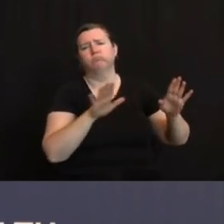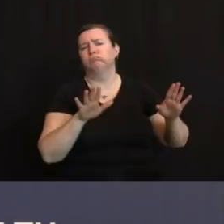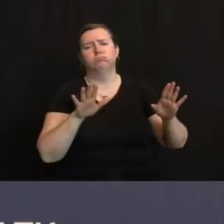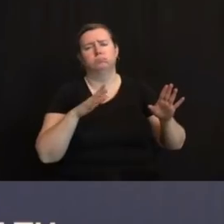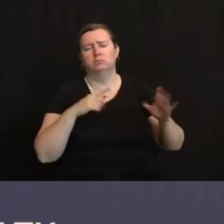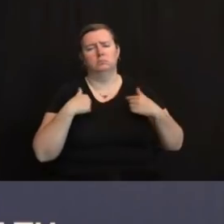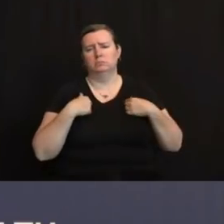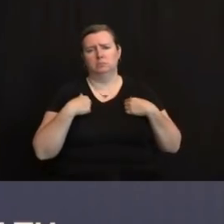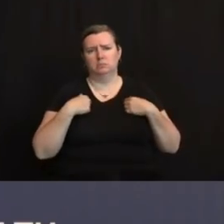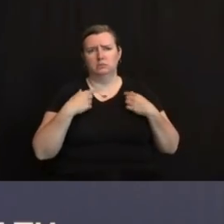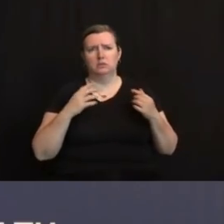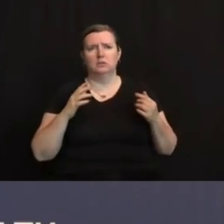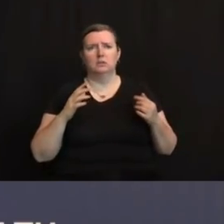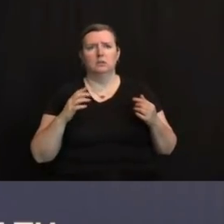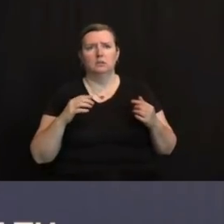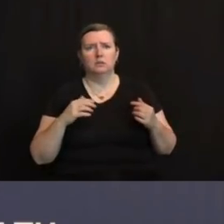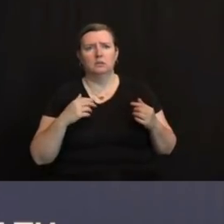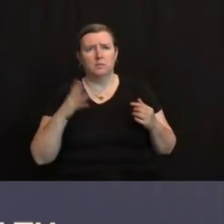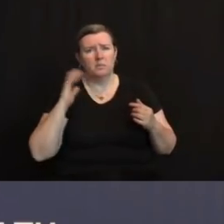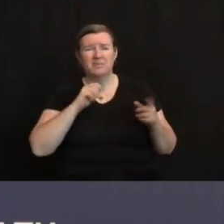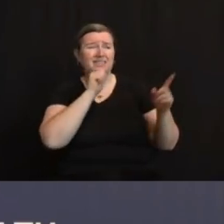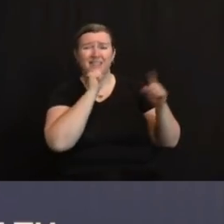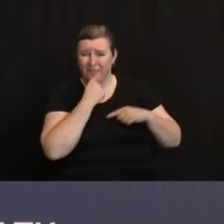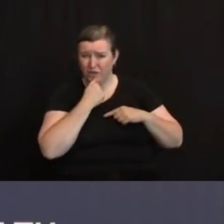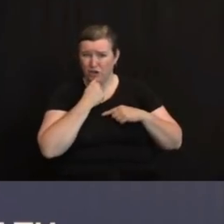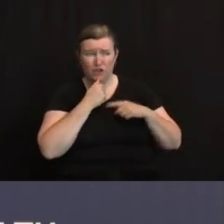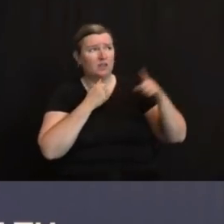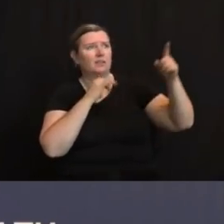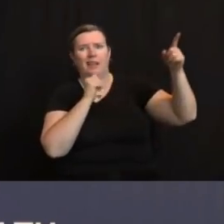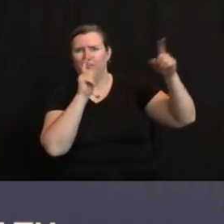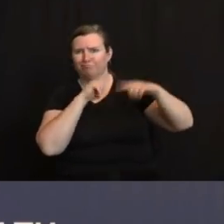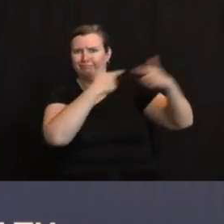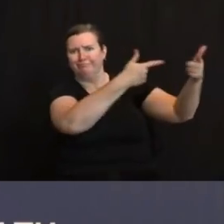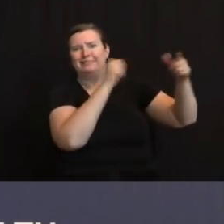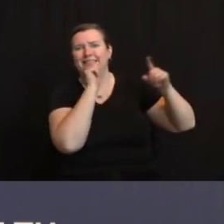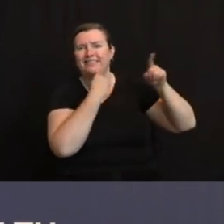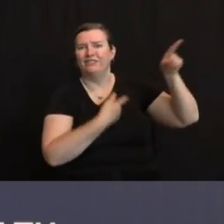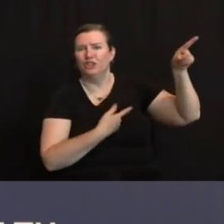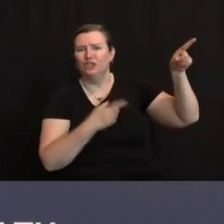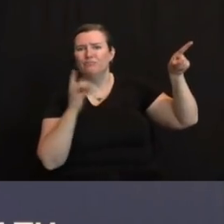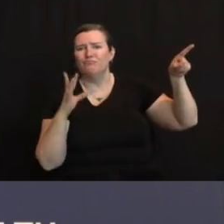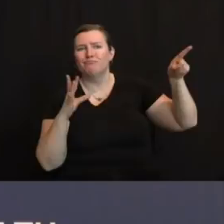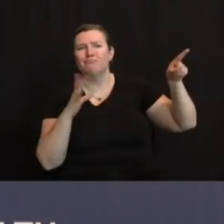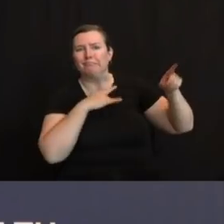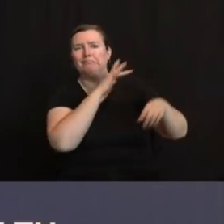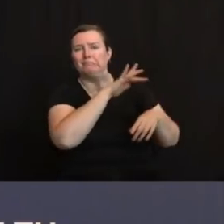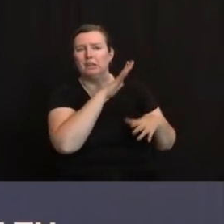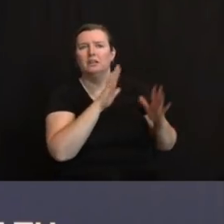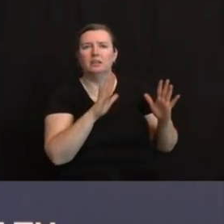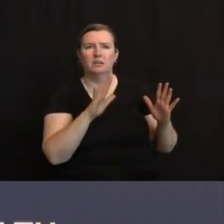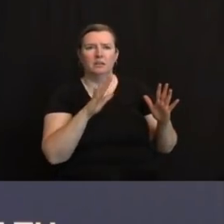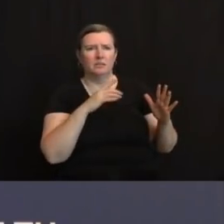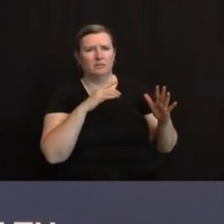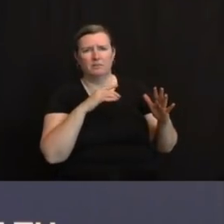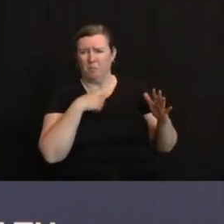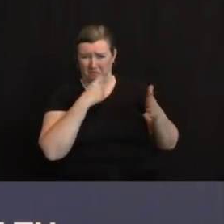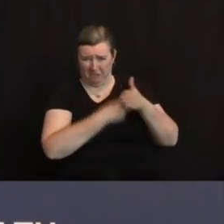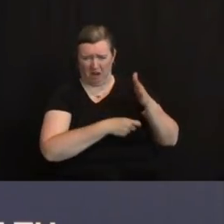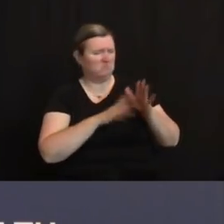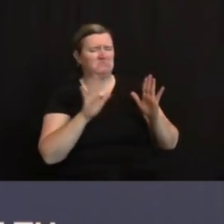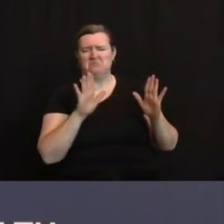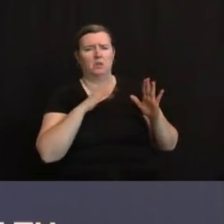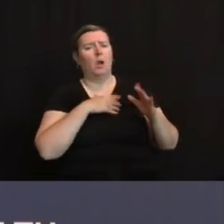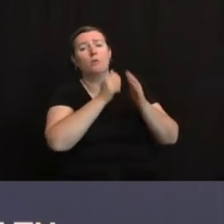looks like. We know the price, the awful price that you pay for that. So we're praying that they get better